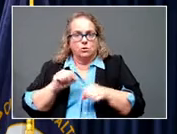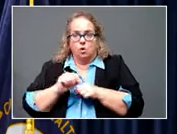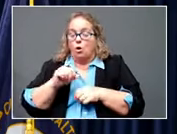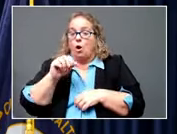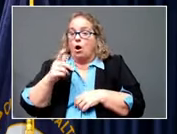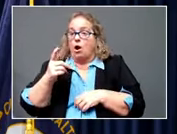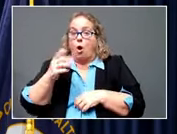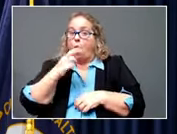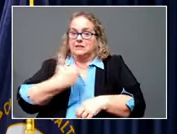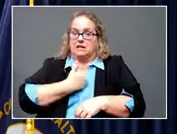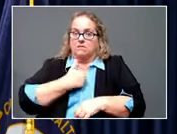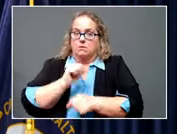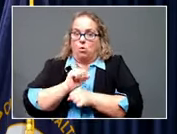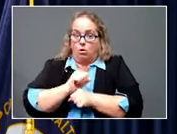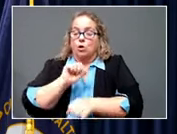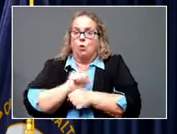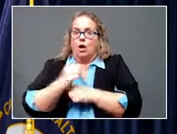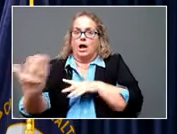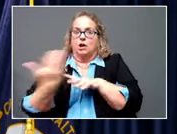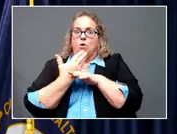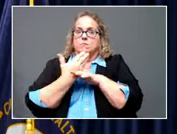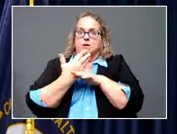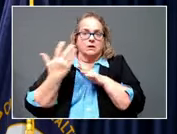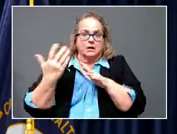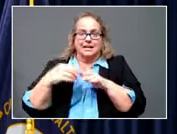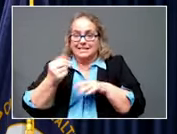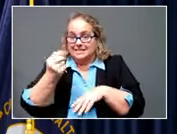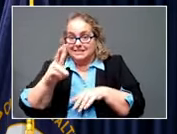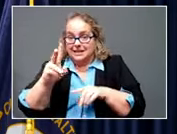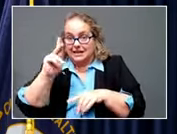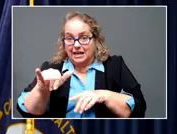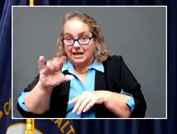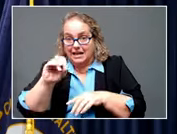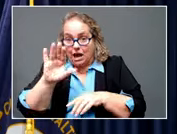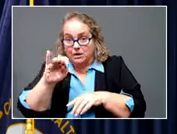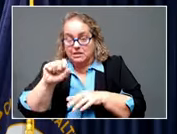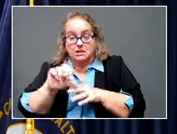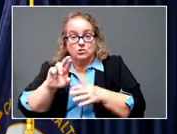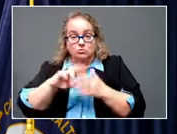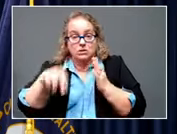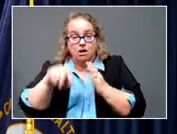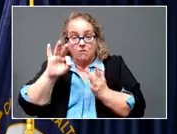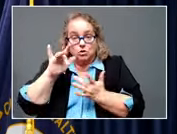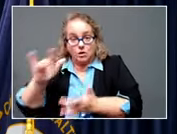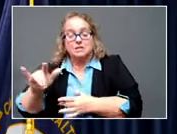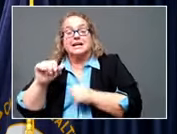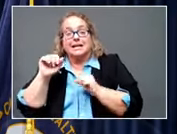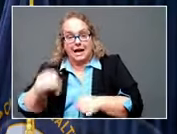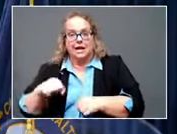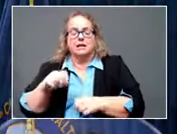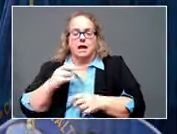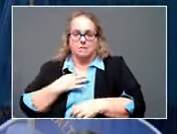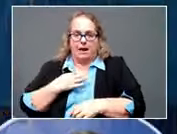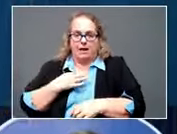work interrupted in 16 Kentucky counties as a result of these tornadoes are eligible to apply for the